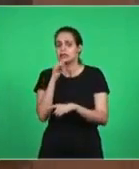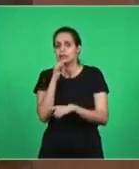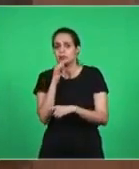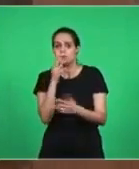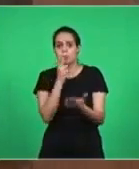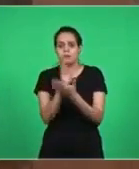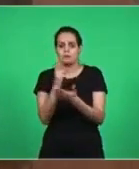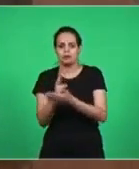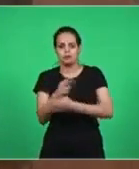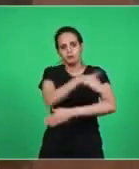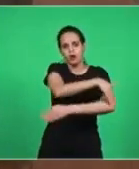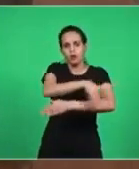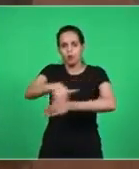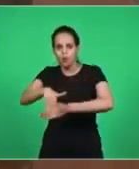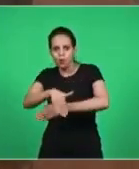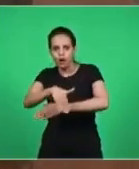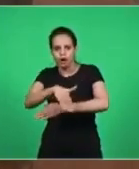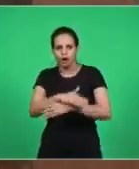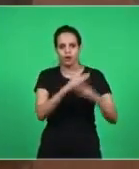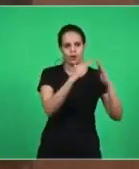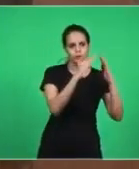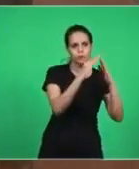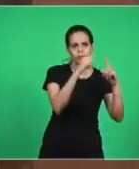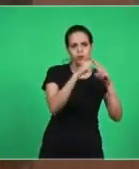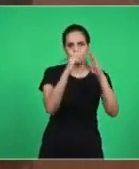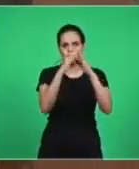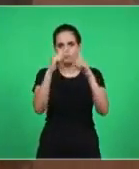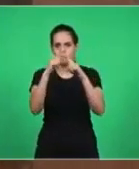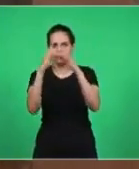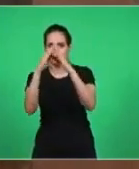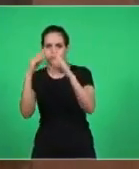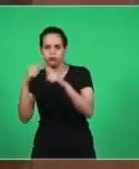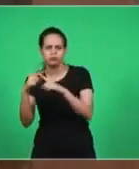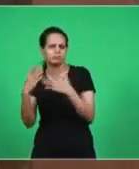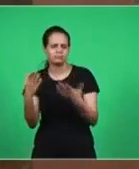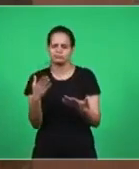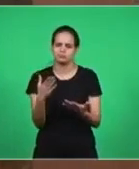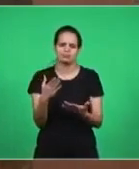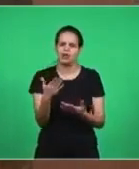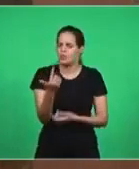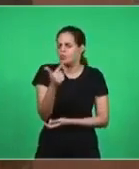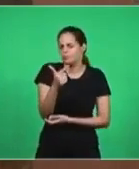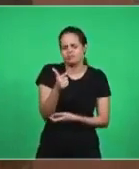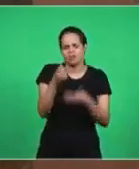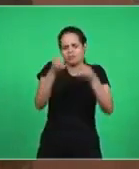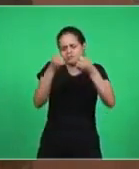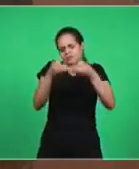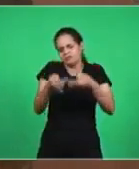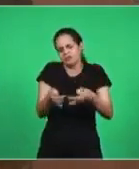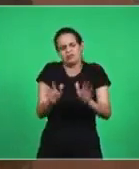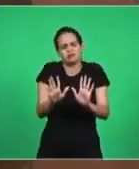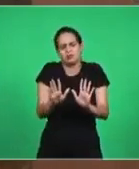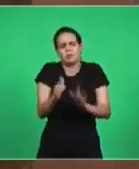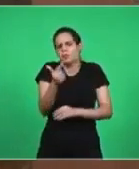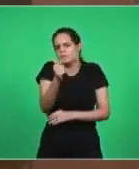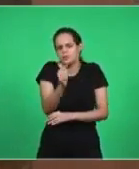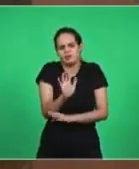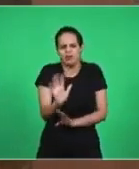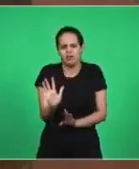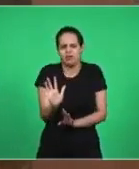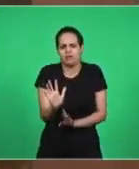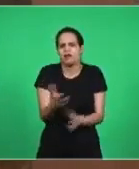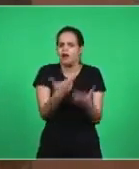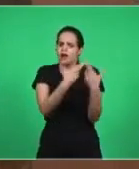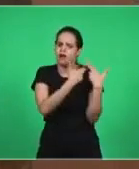If you're afraid of a flooded church, go to the church on the hill. There's no explanation. This is explanation